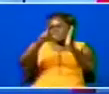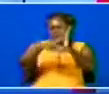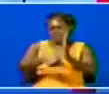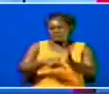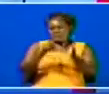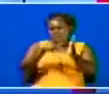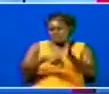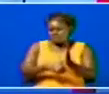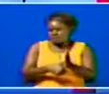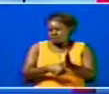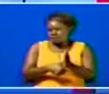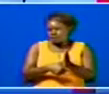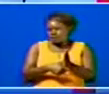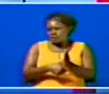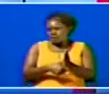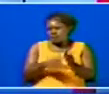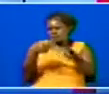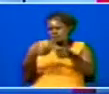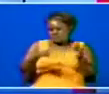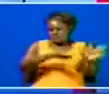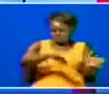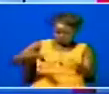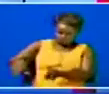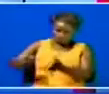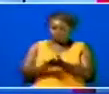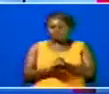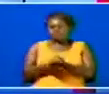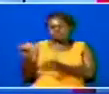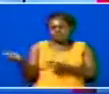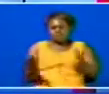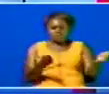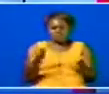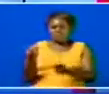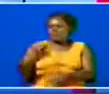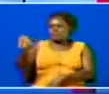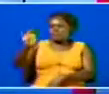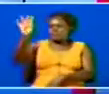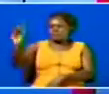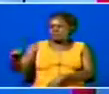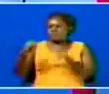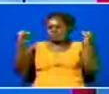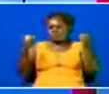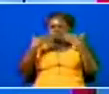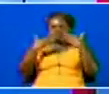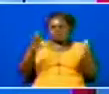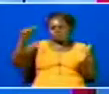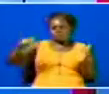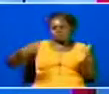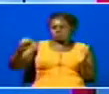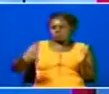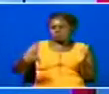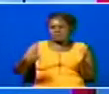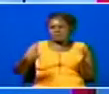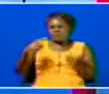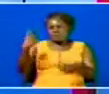on in the year. Now, we move on to tennis. The East Africa Junior Tennis Championships came to an end today, with Team